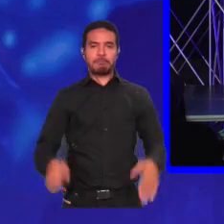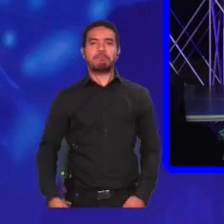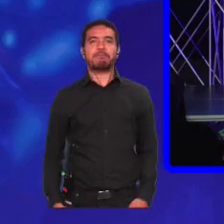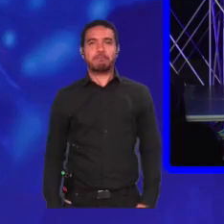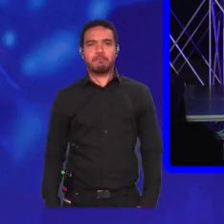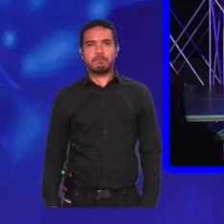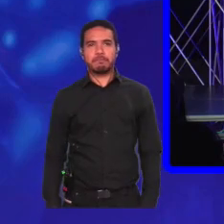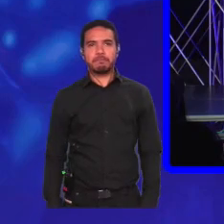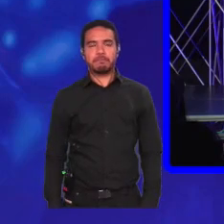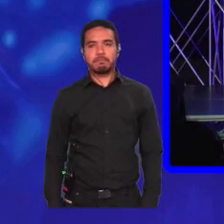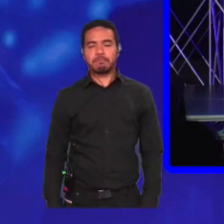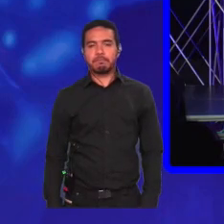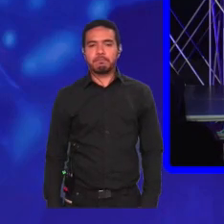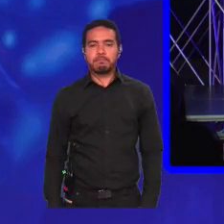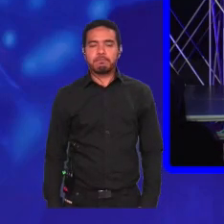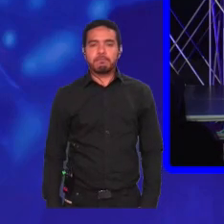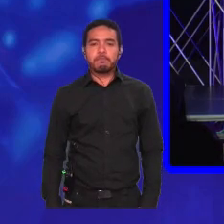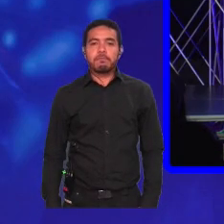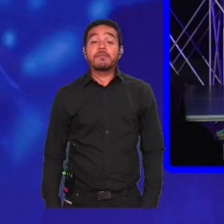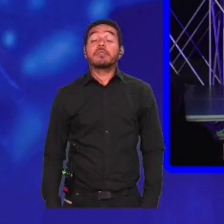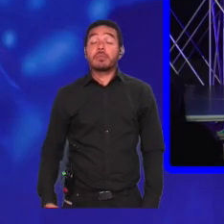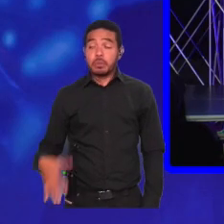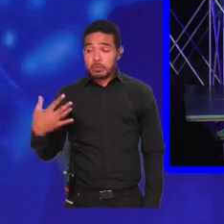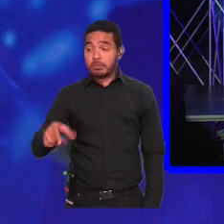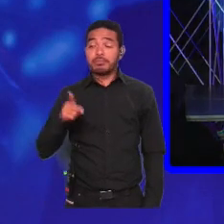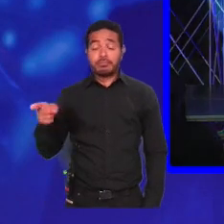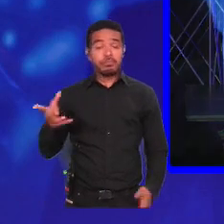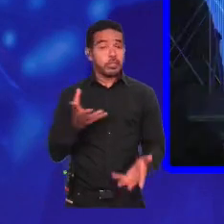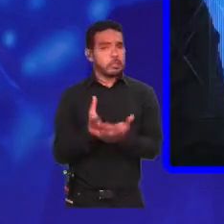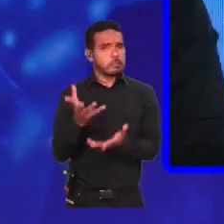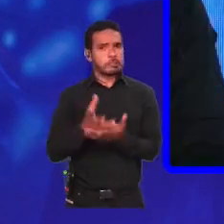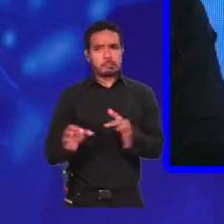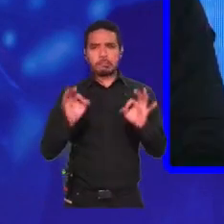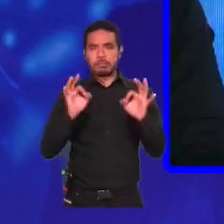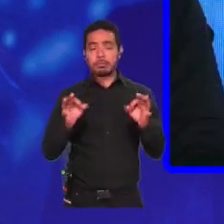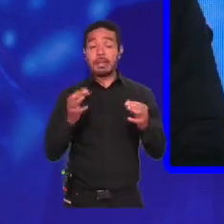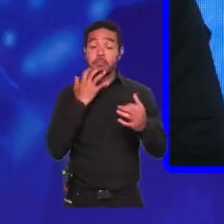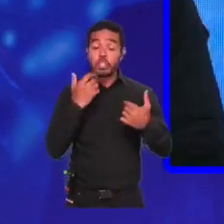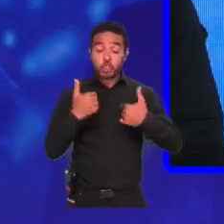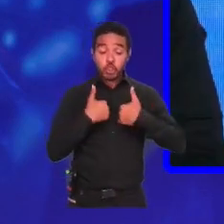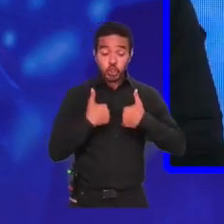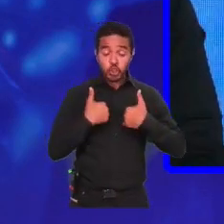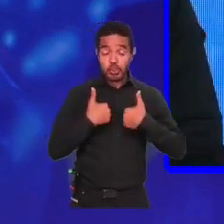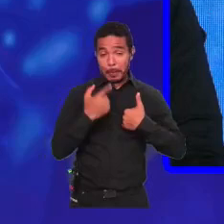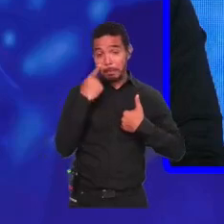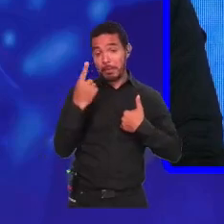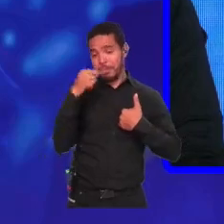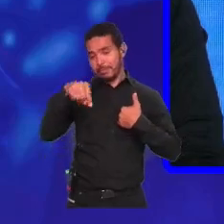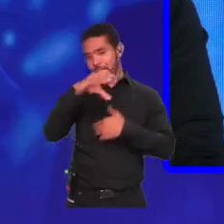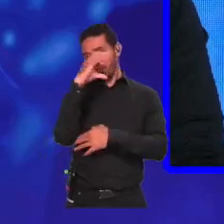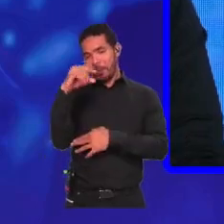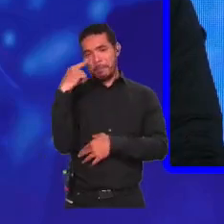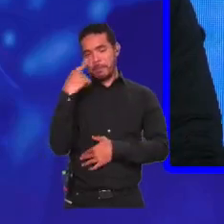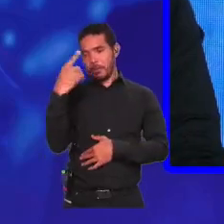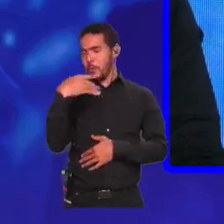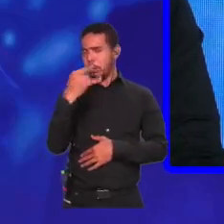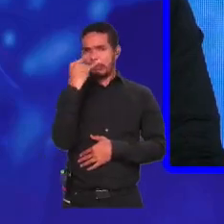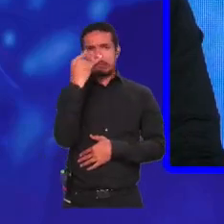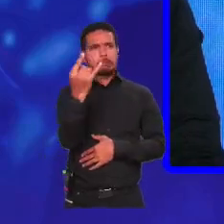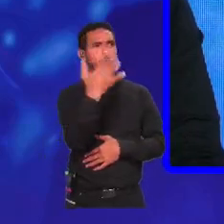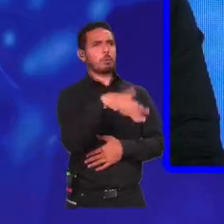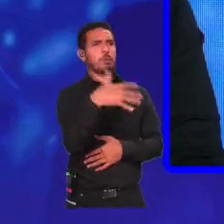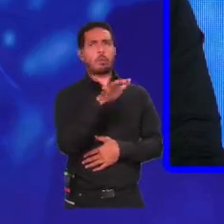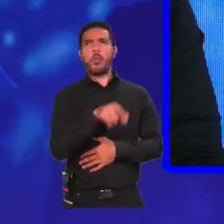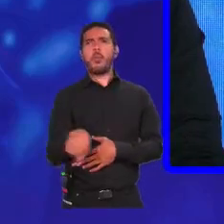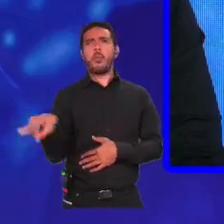I think that's great advice. I think for us, for me personally, first time in Colombia, it's been great to meet some of the developers